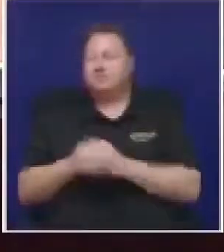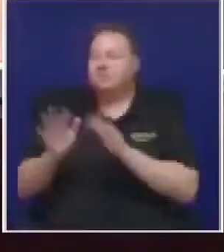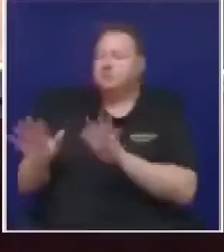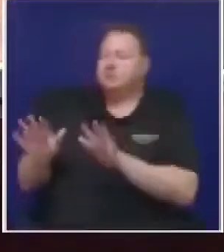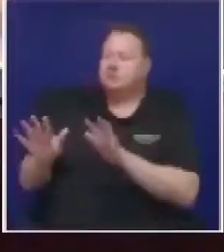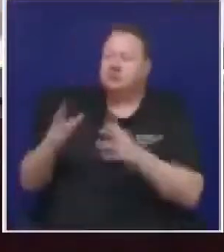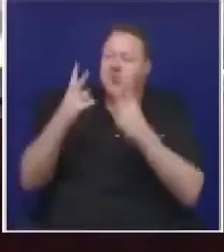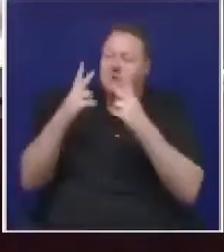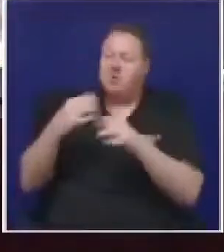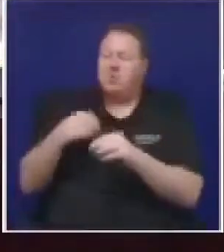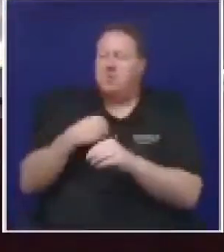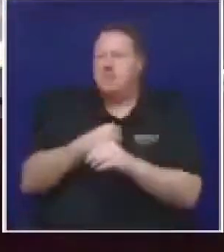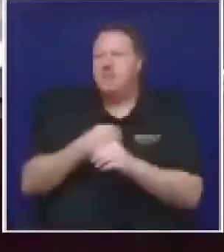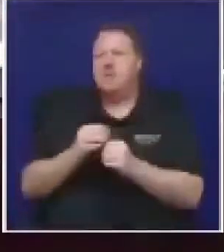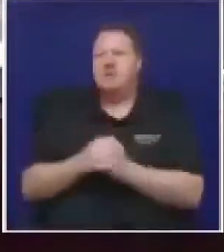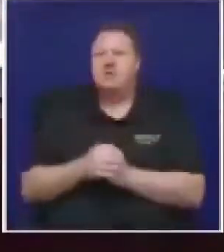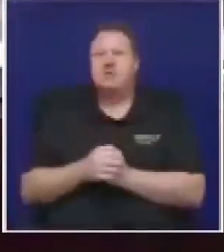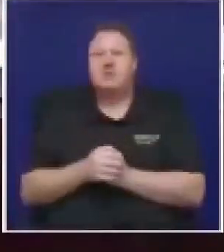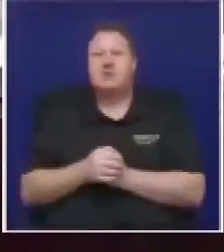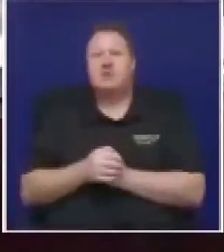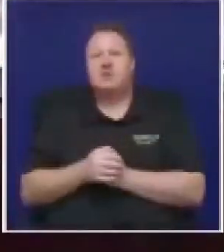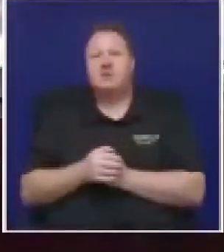Order, honorable members.